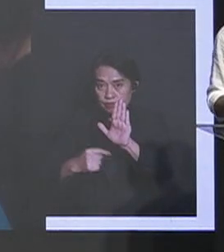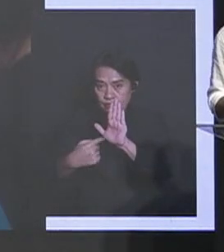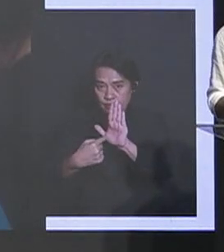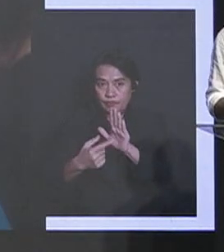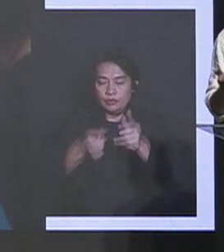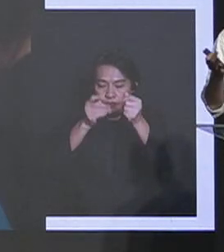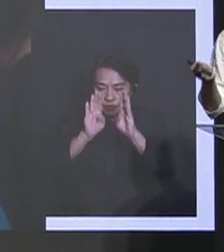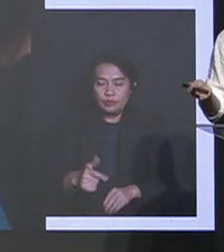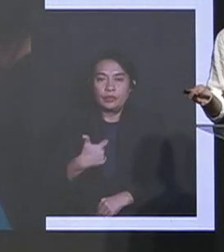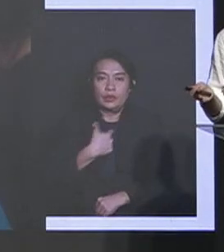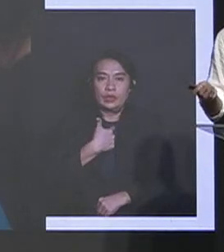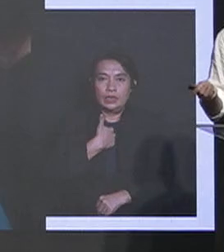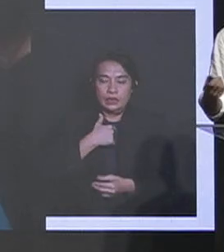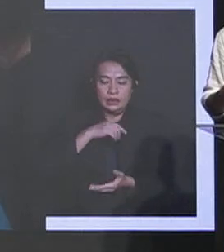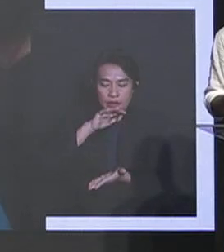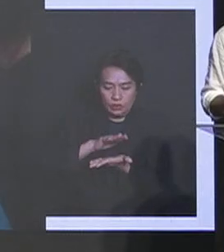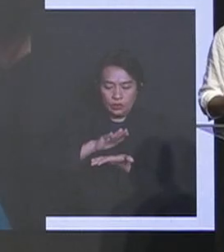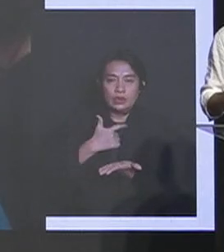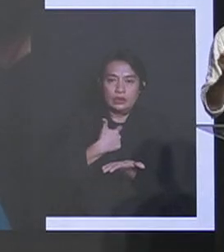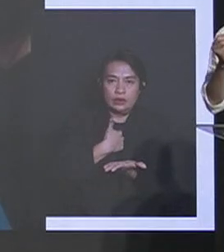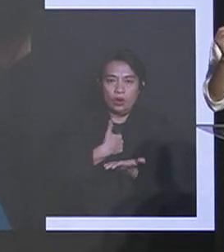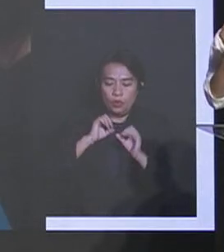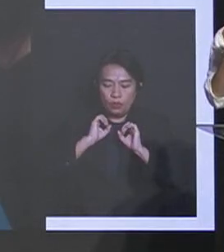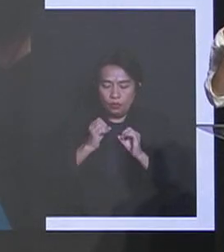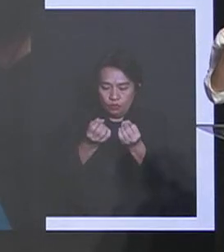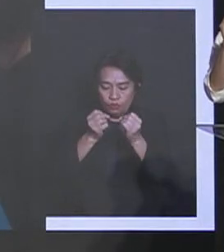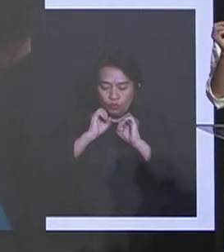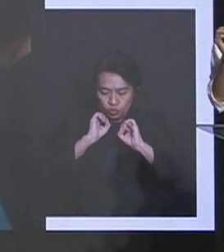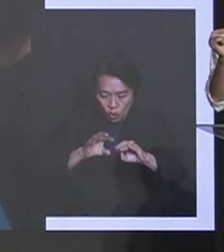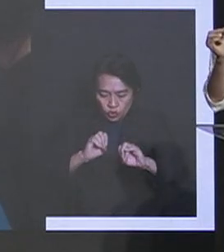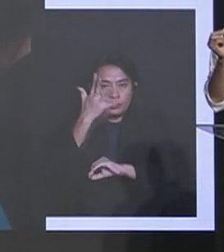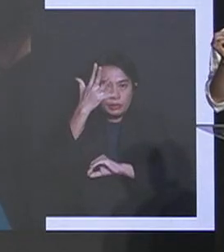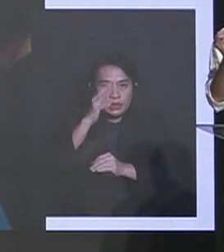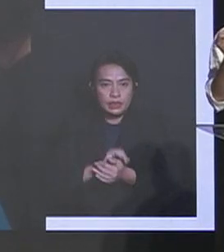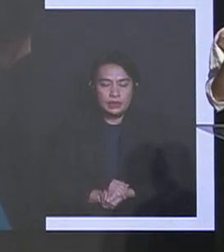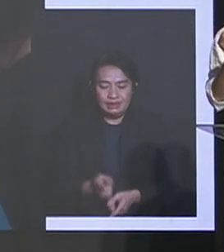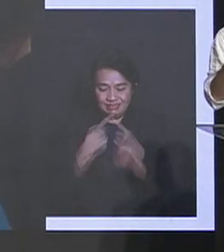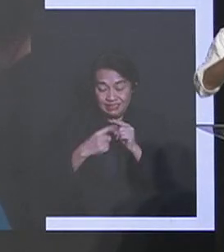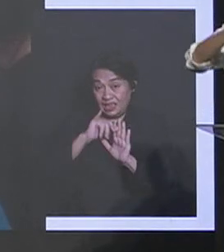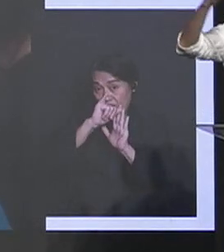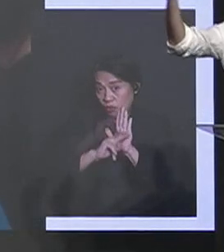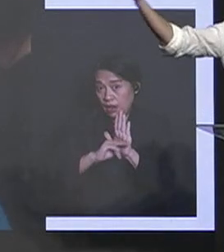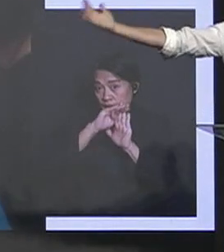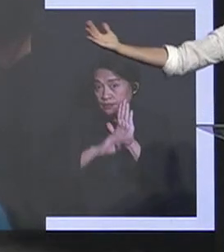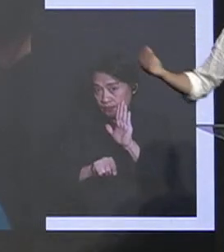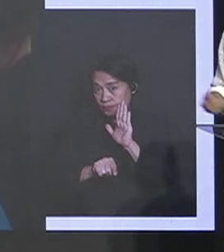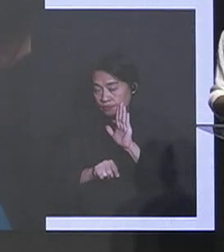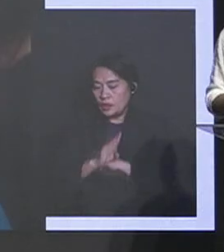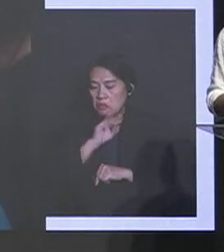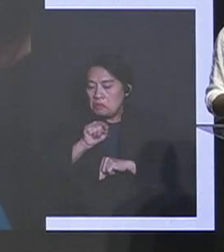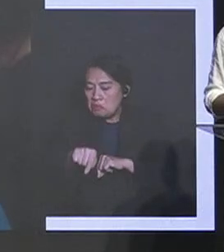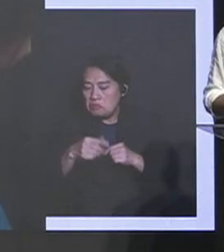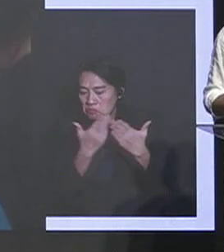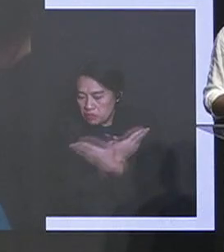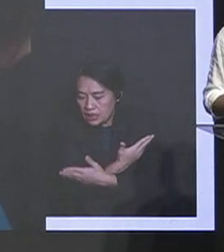policy versus a project. You know, that if you change, slightly tweak a rule, suddenly you're having an impact across an